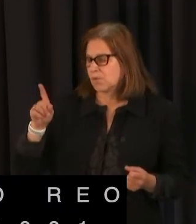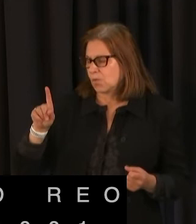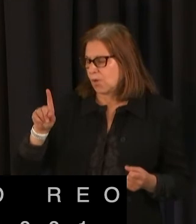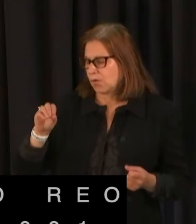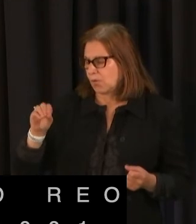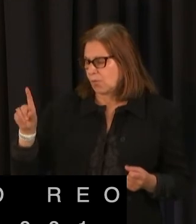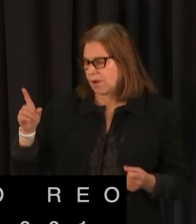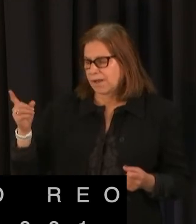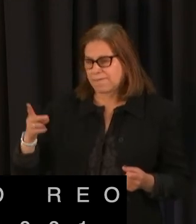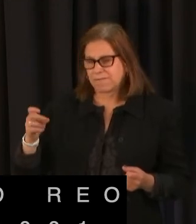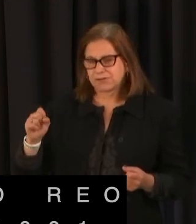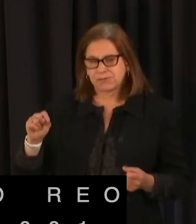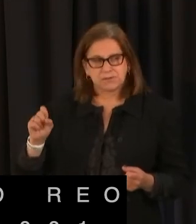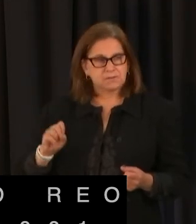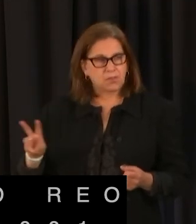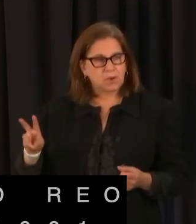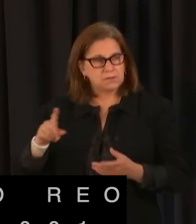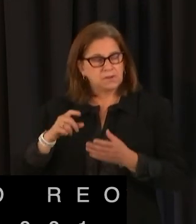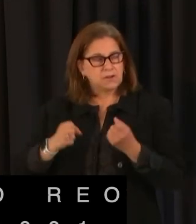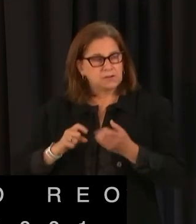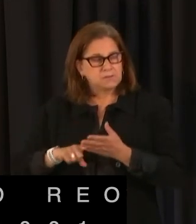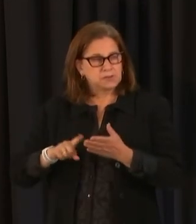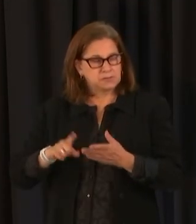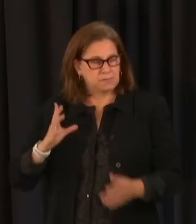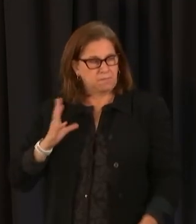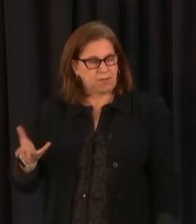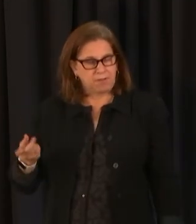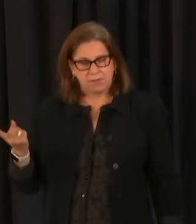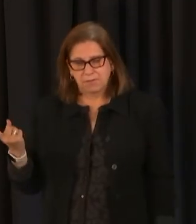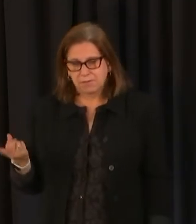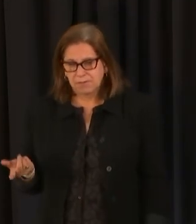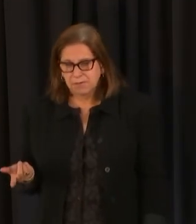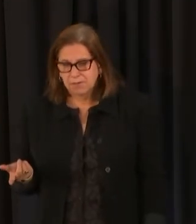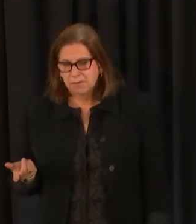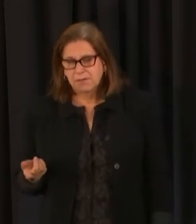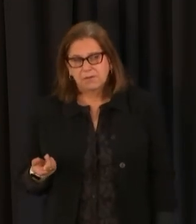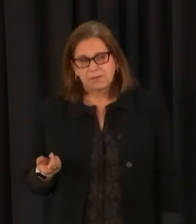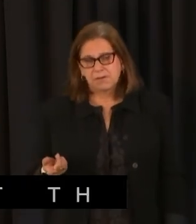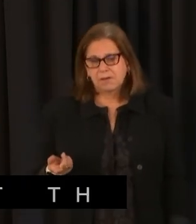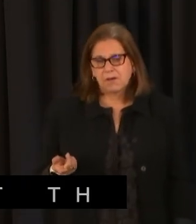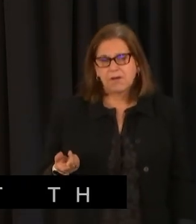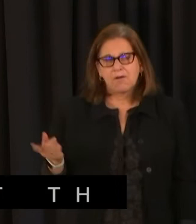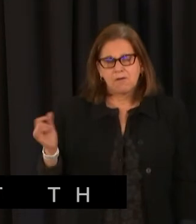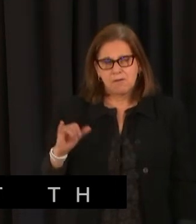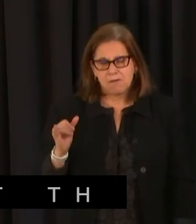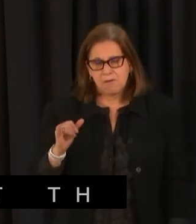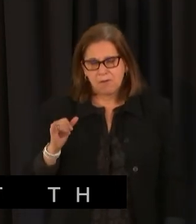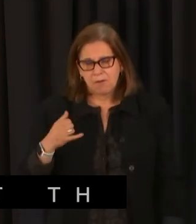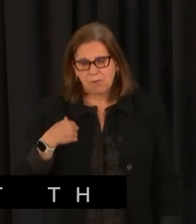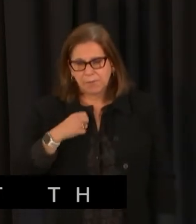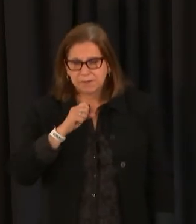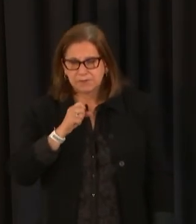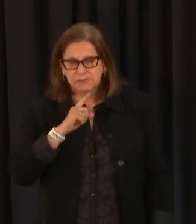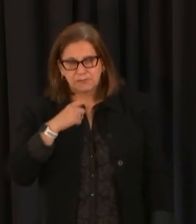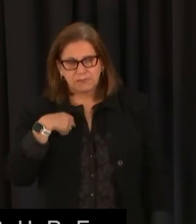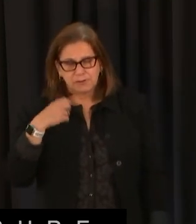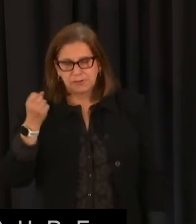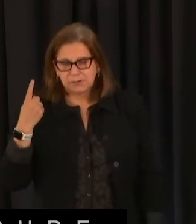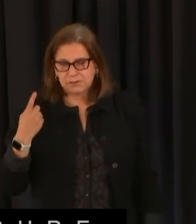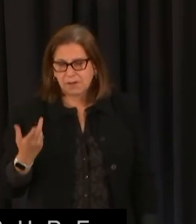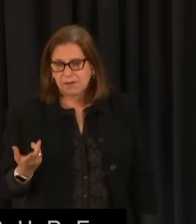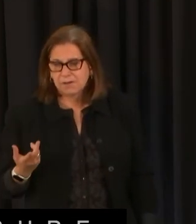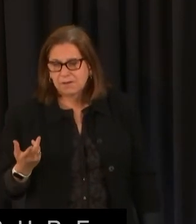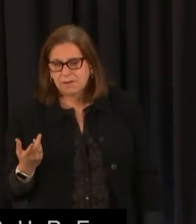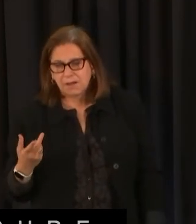to get that inspection renewed. Thank you. And I just wanted to make sure I understood Amanda's question about